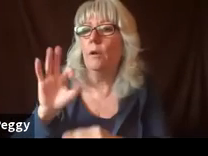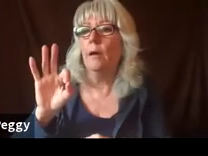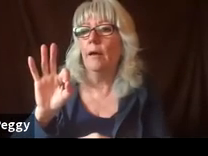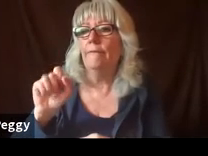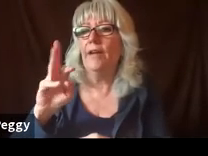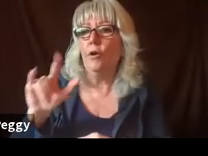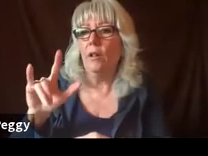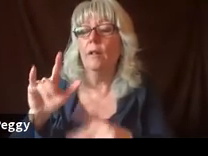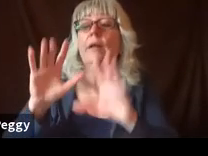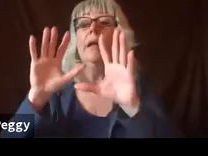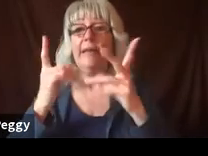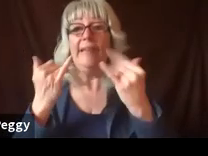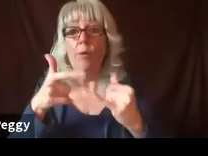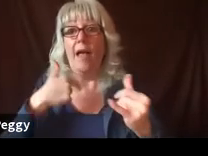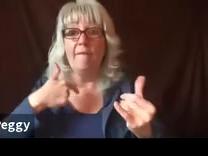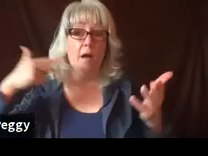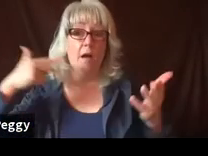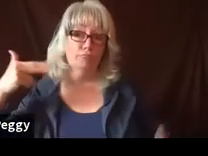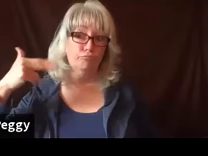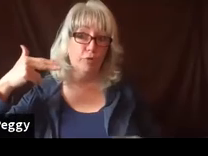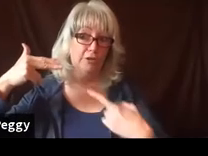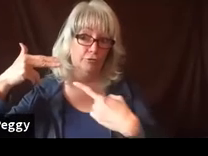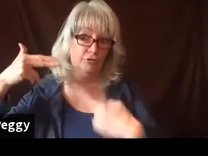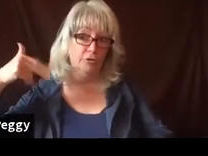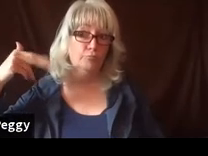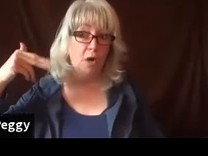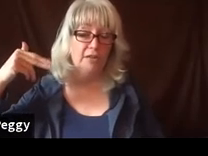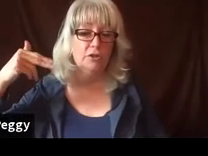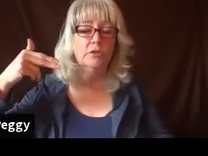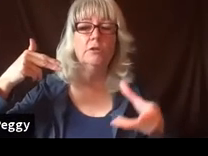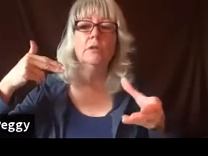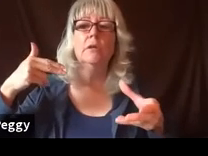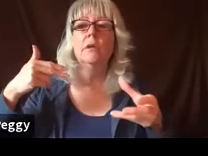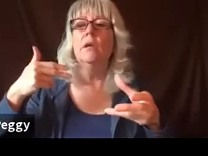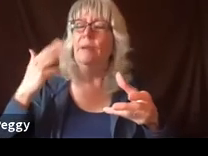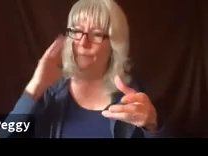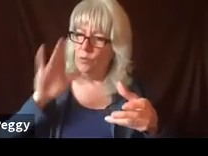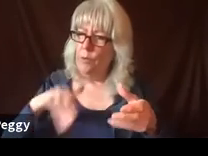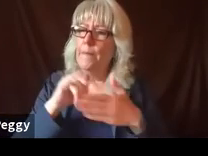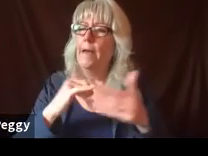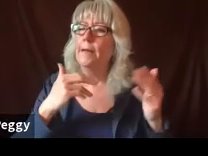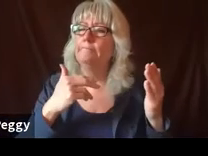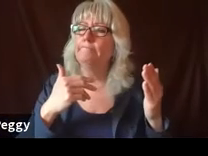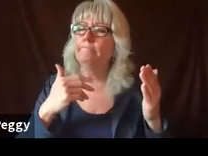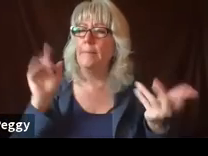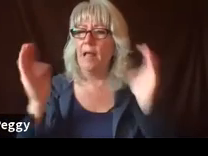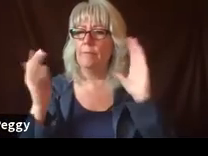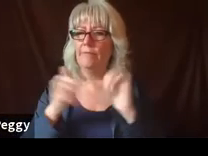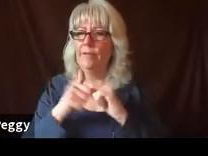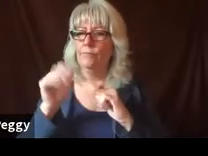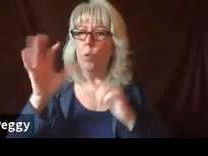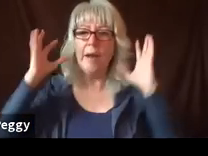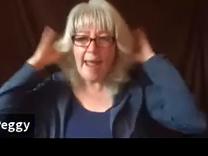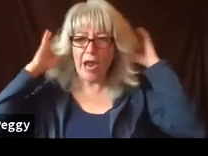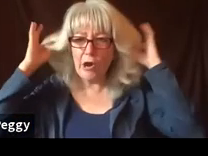always wet the brush. So using paint is a lot. I'm going to use the analogy of shampooing